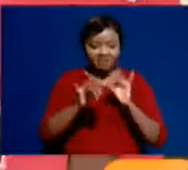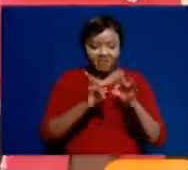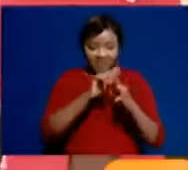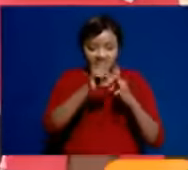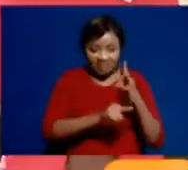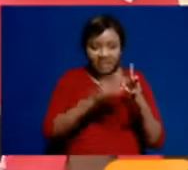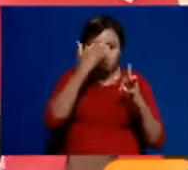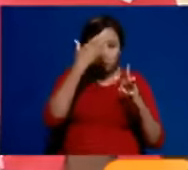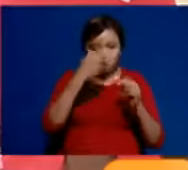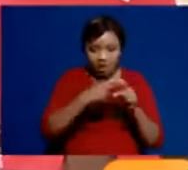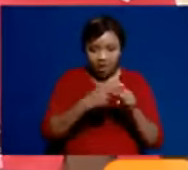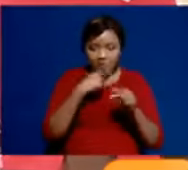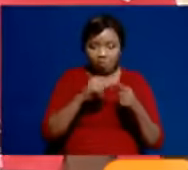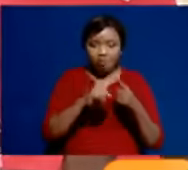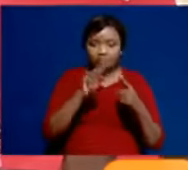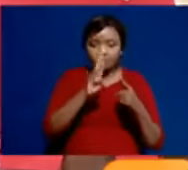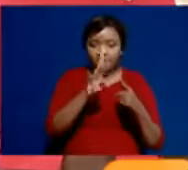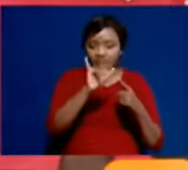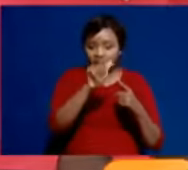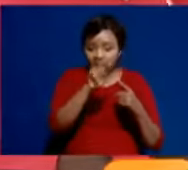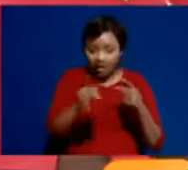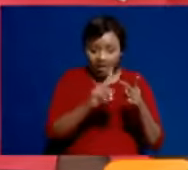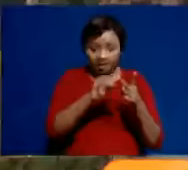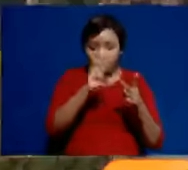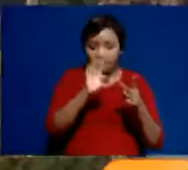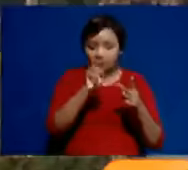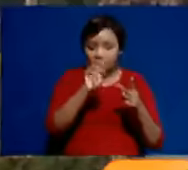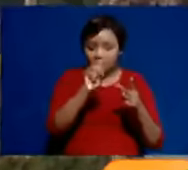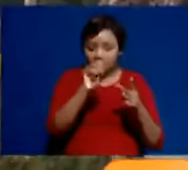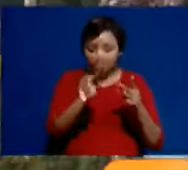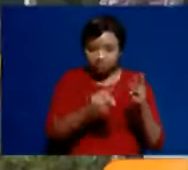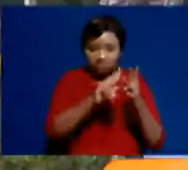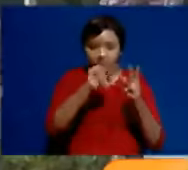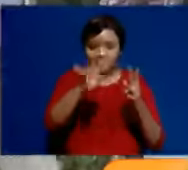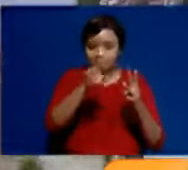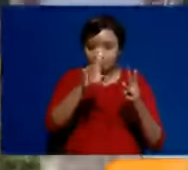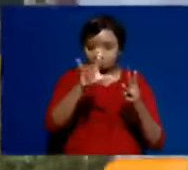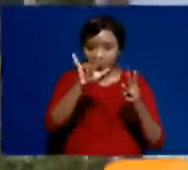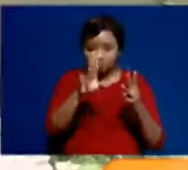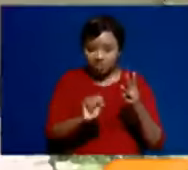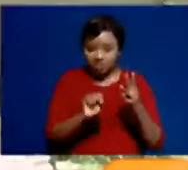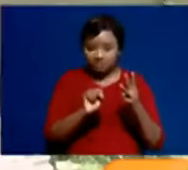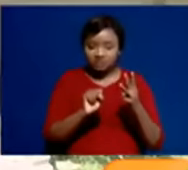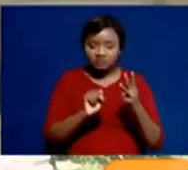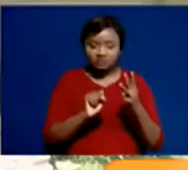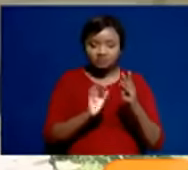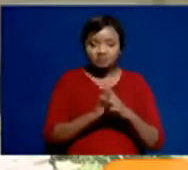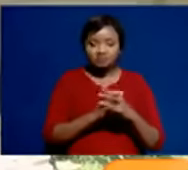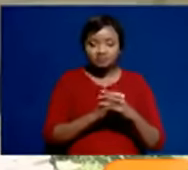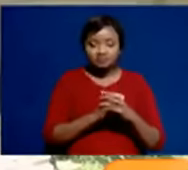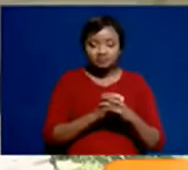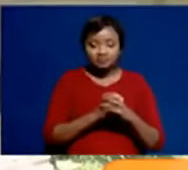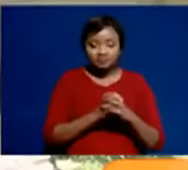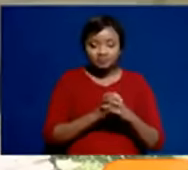deceased: Brian Mwangi Kariuki, Benson Mwangi Kinyua, and Julius Mwangi. As the puzzle of